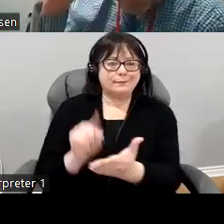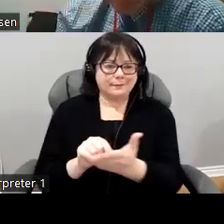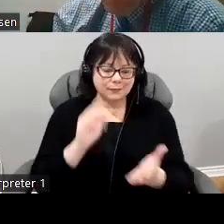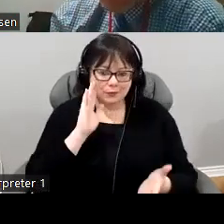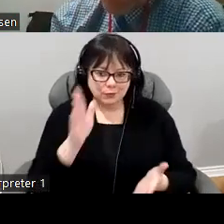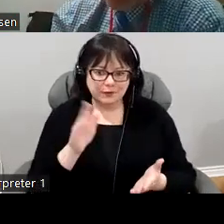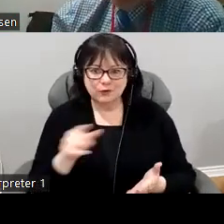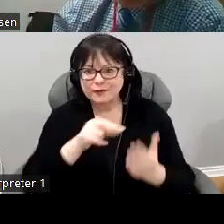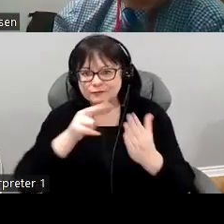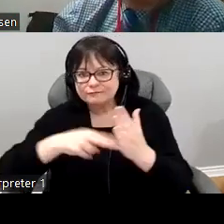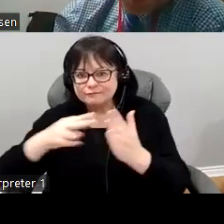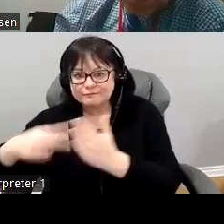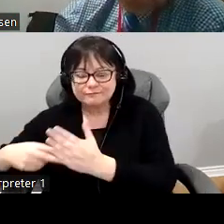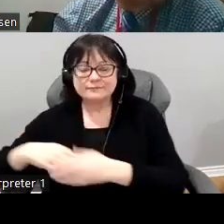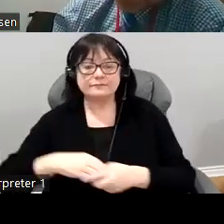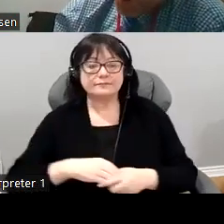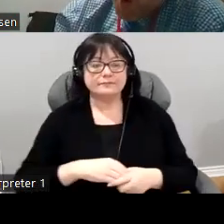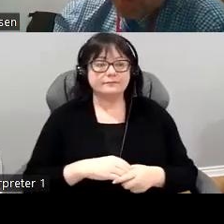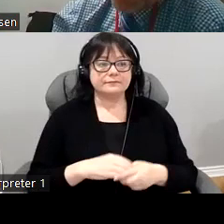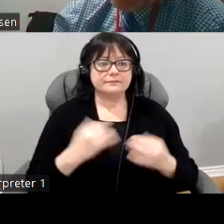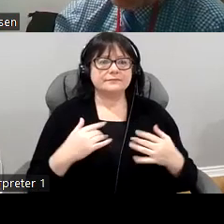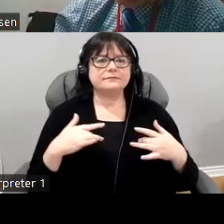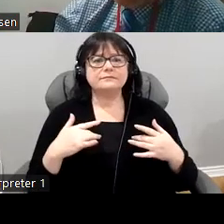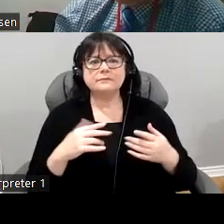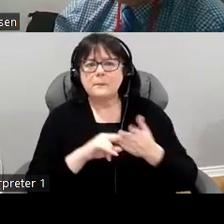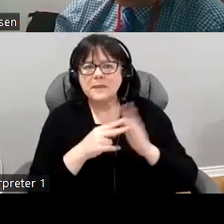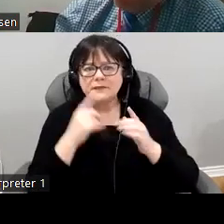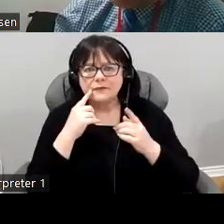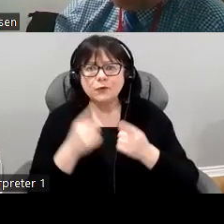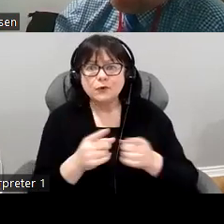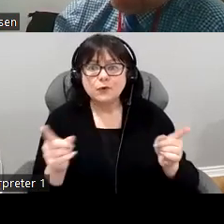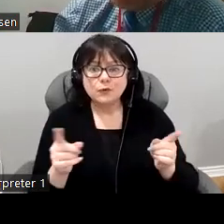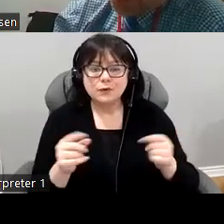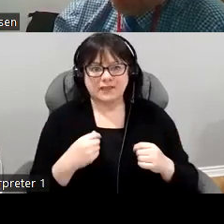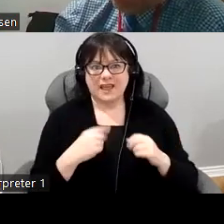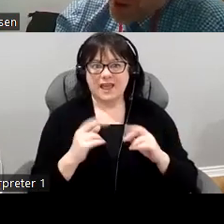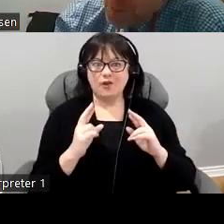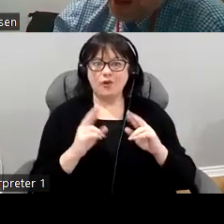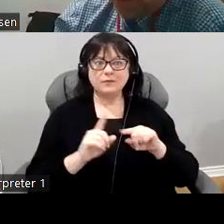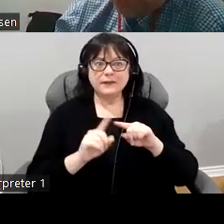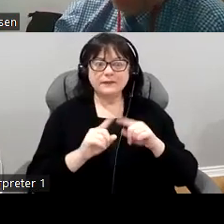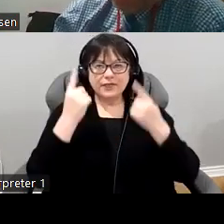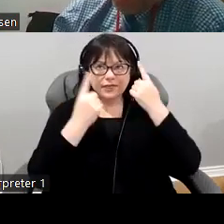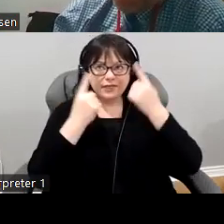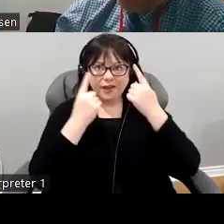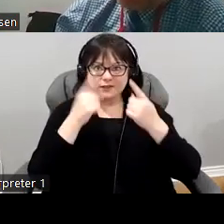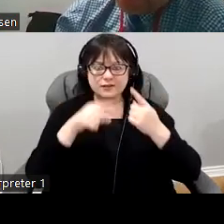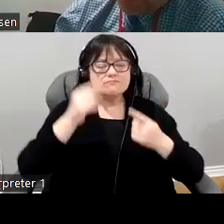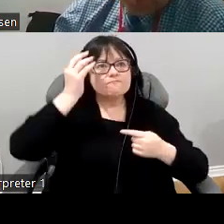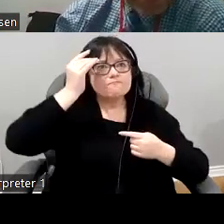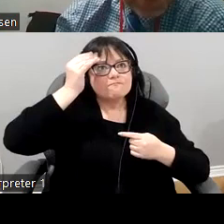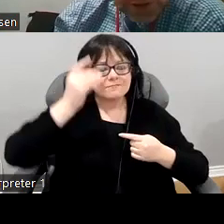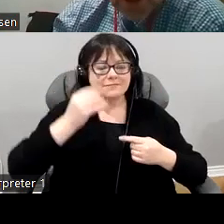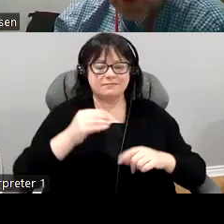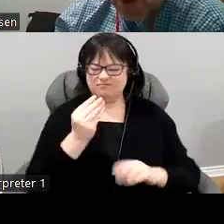So where does this leave you folks? Well, hopefully this has given you some thoughts. I frankly don't know much about